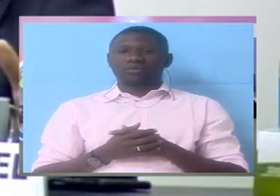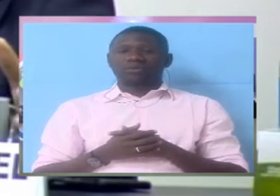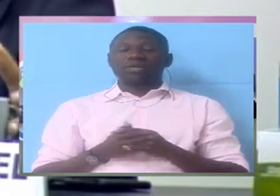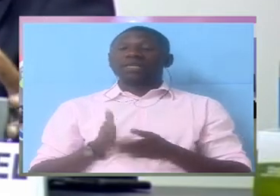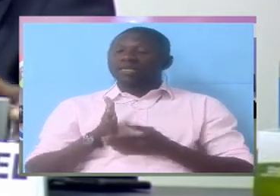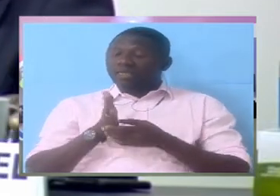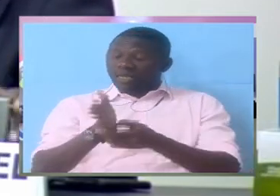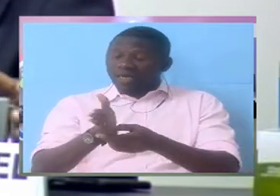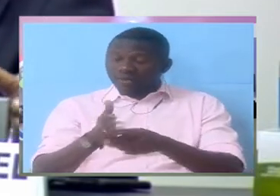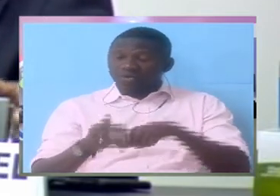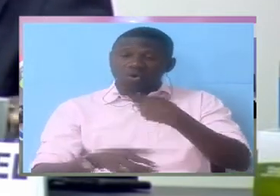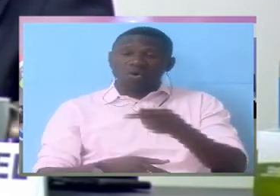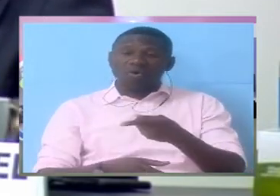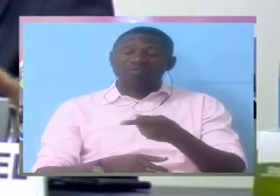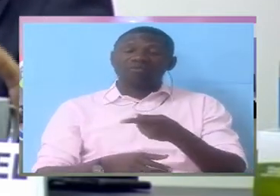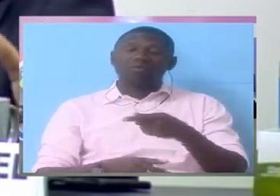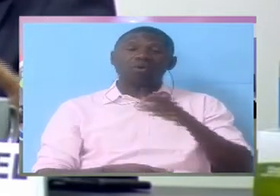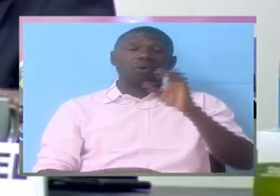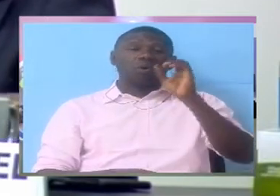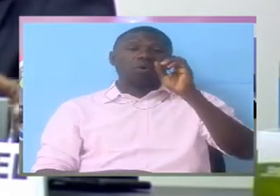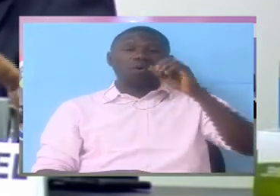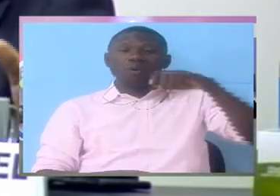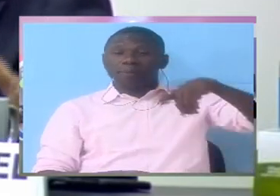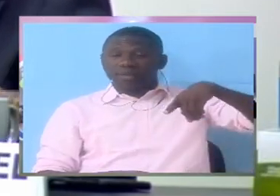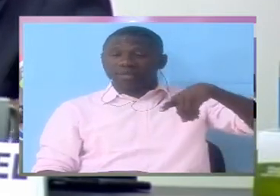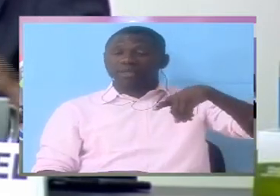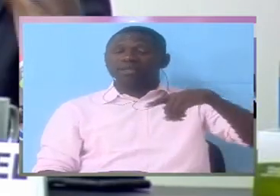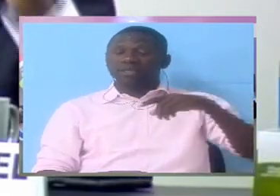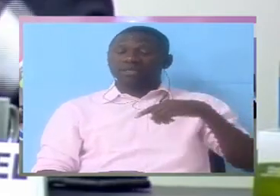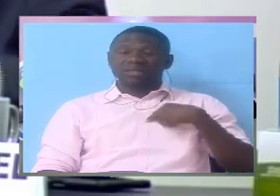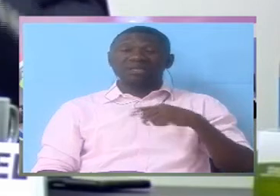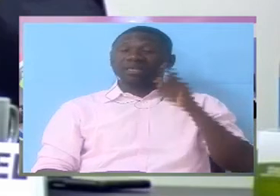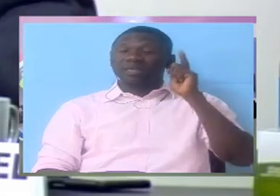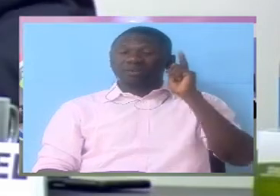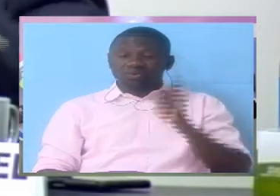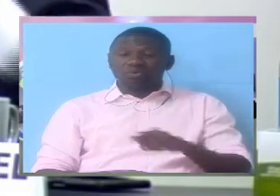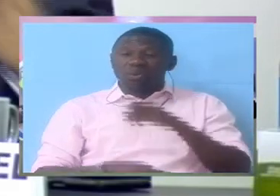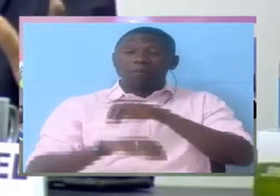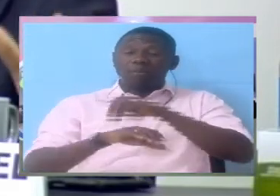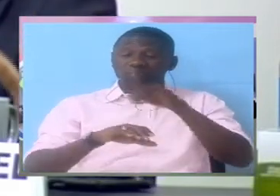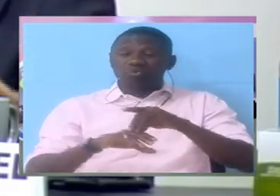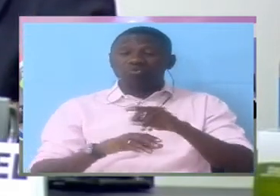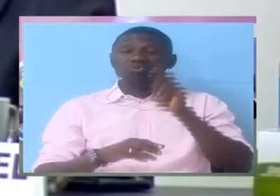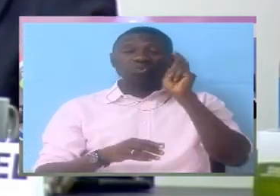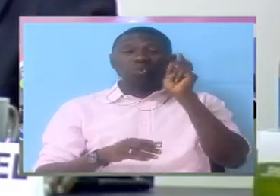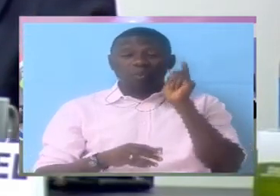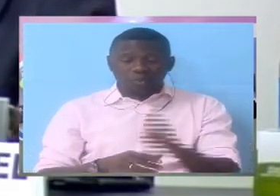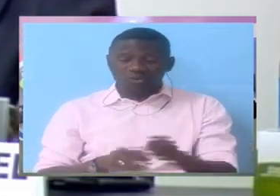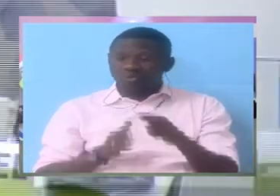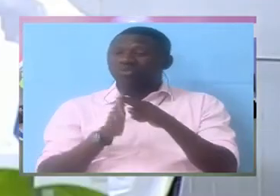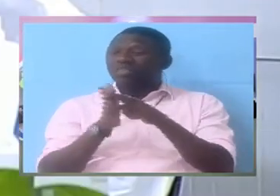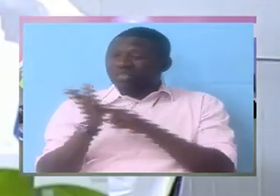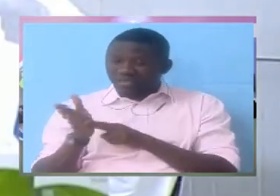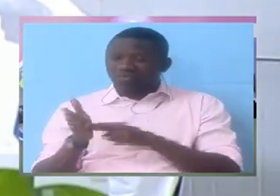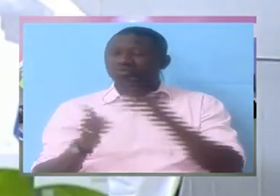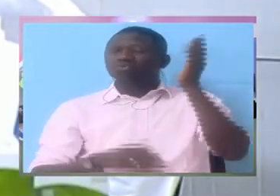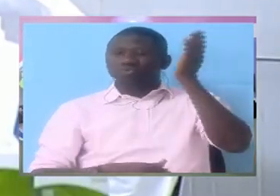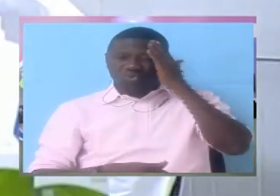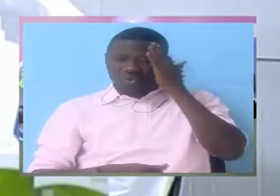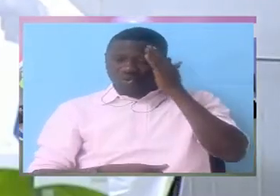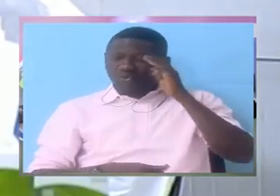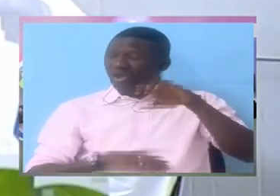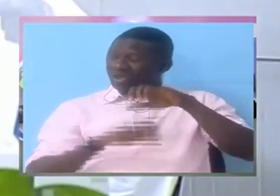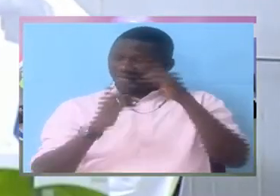Director of operations, by reason, by virtue of your position, you need to know. Director of operations, o